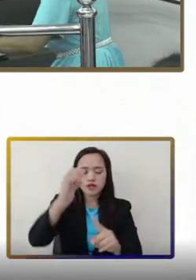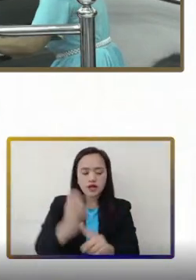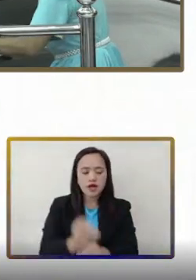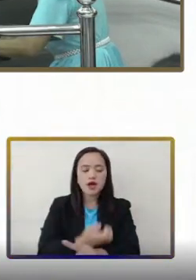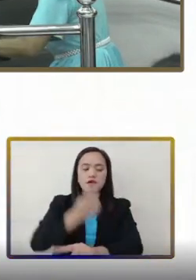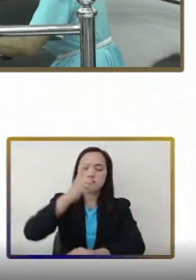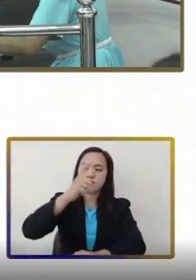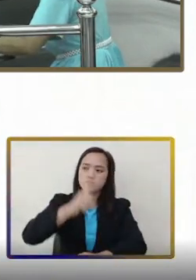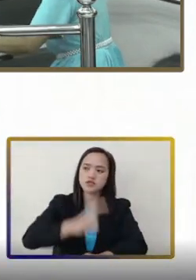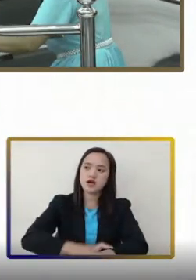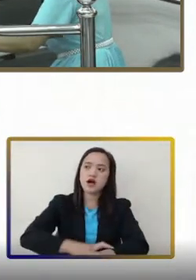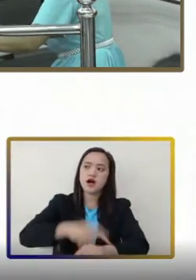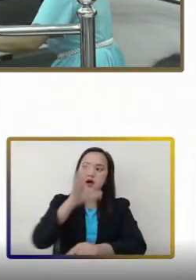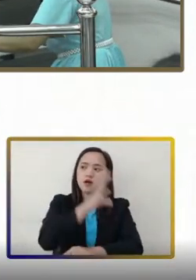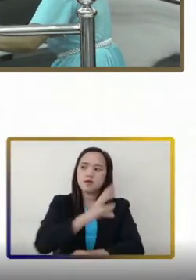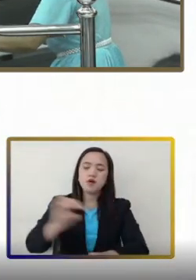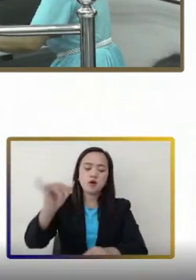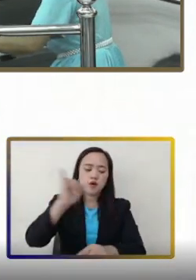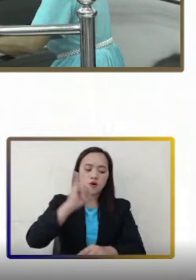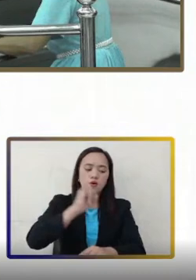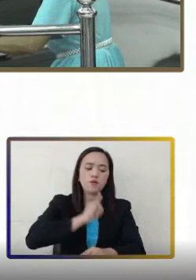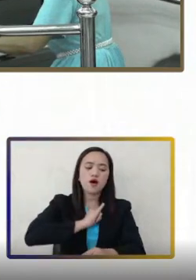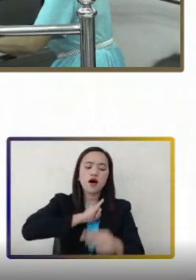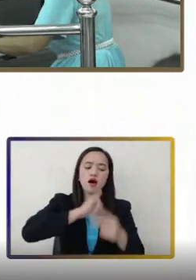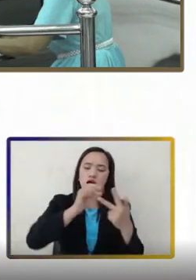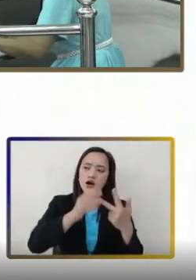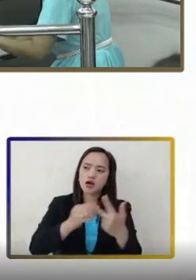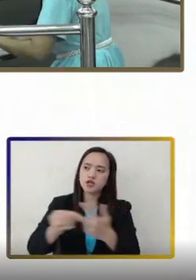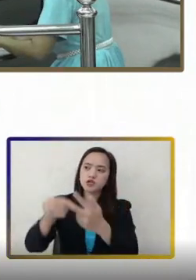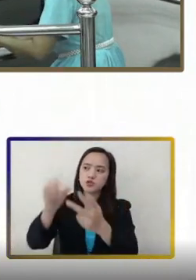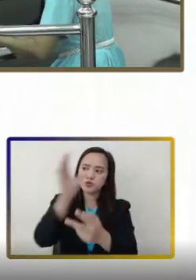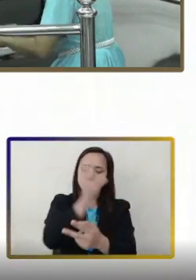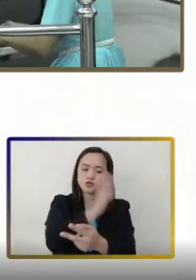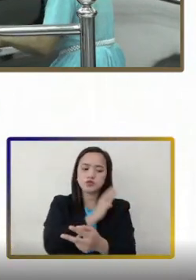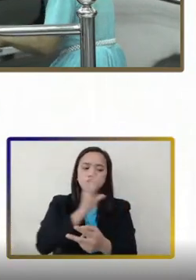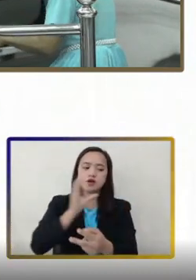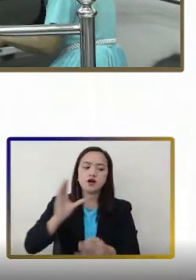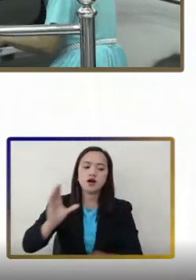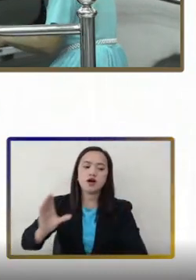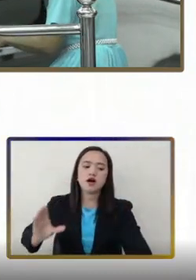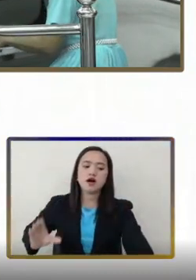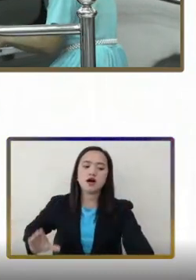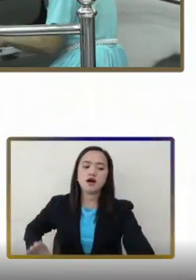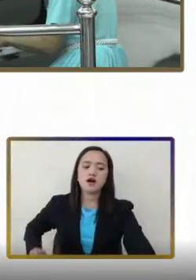would every time. Oh, I choose